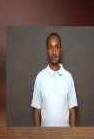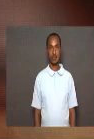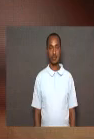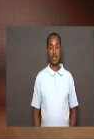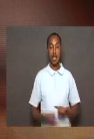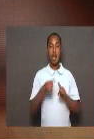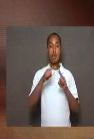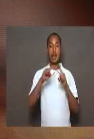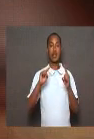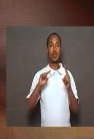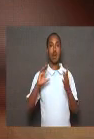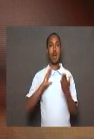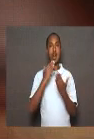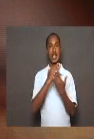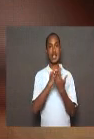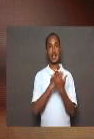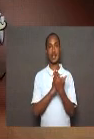Let's get back to our lesson.